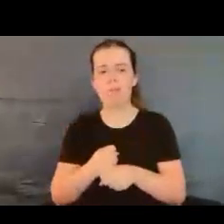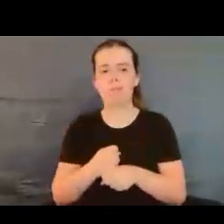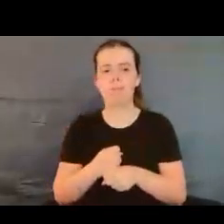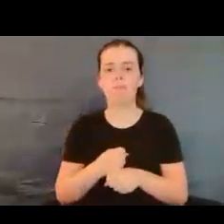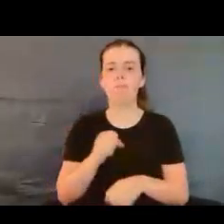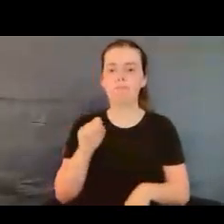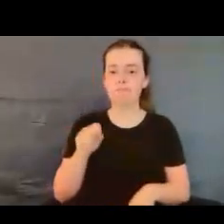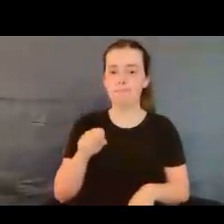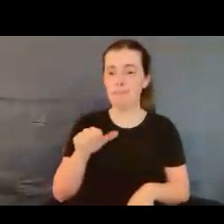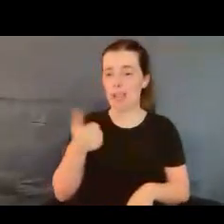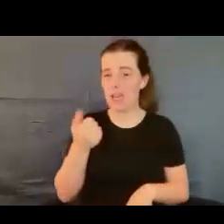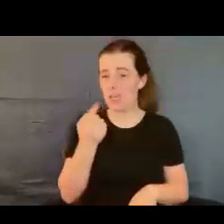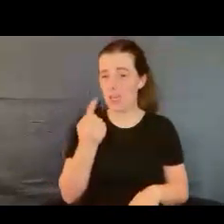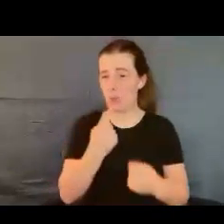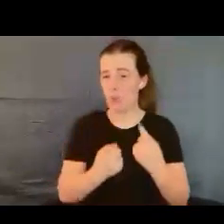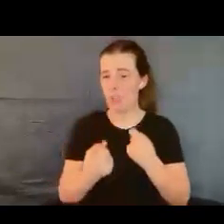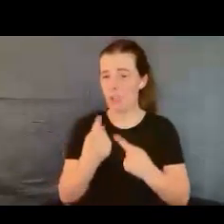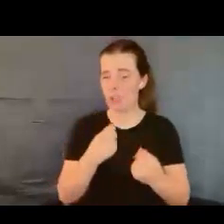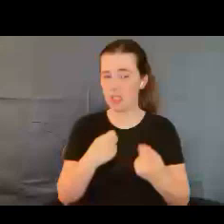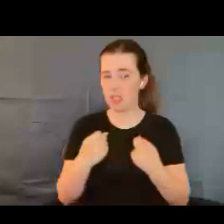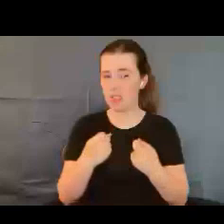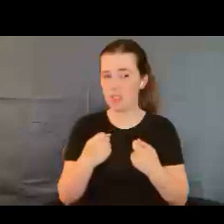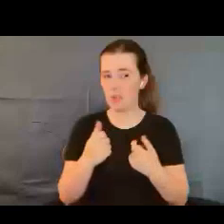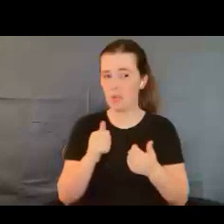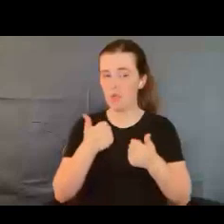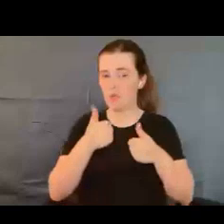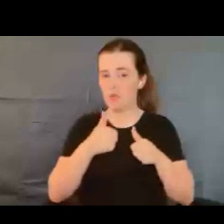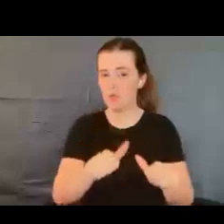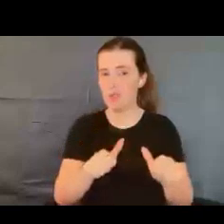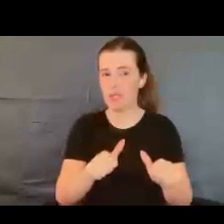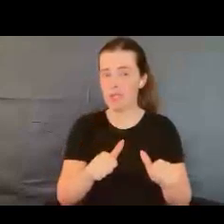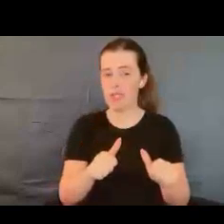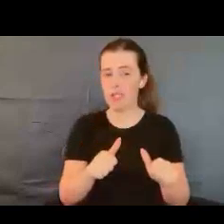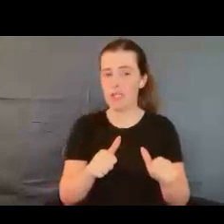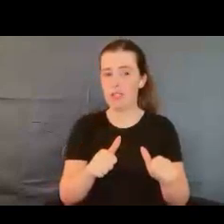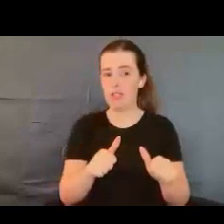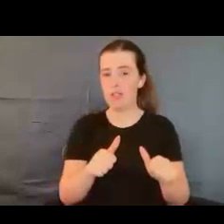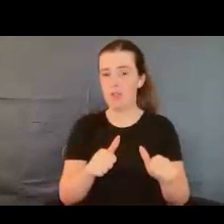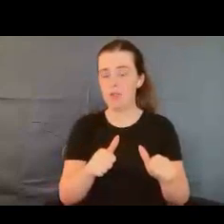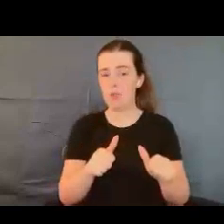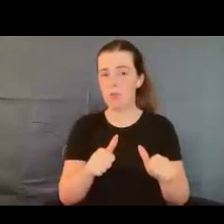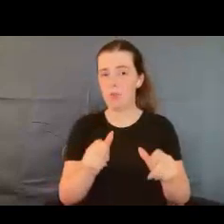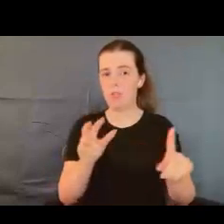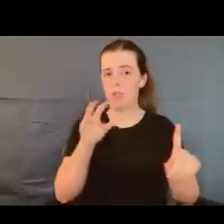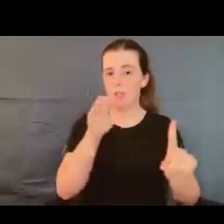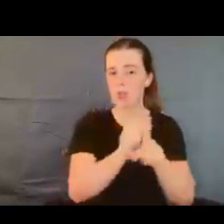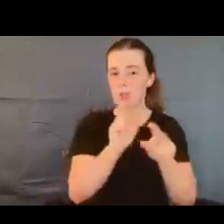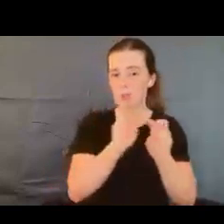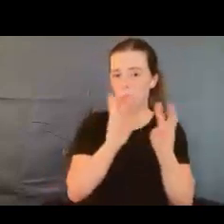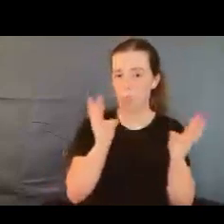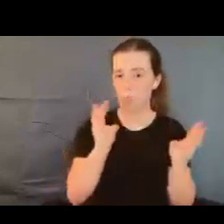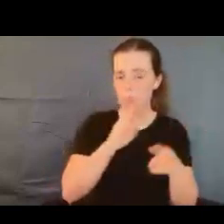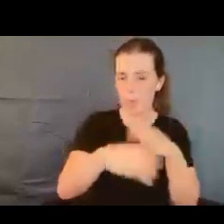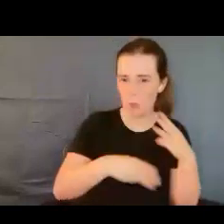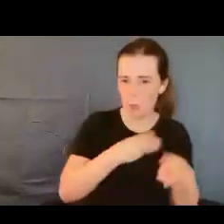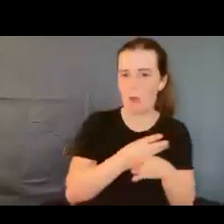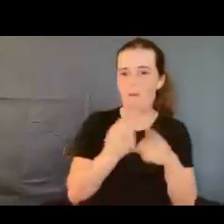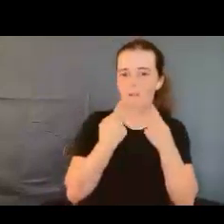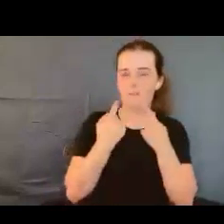Yeah, any questions on trying to get towards the World Finals with running stones or anything like